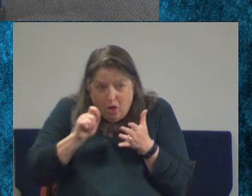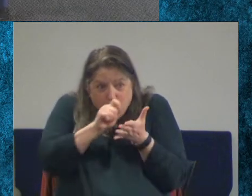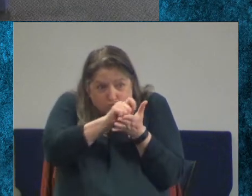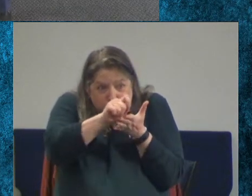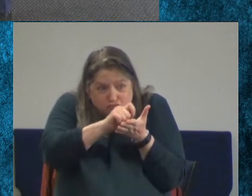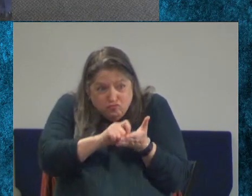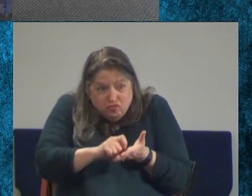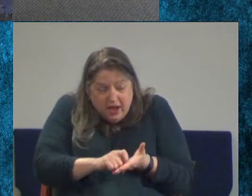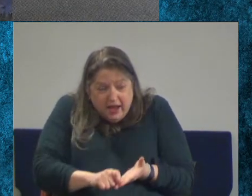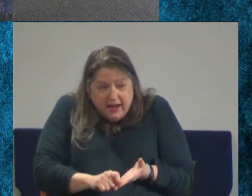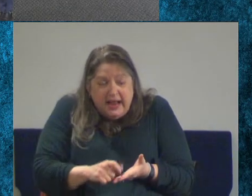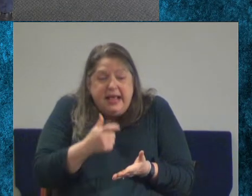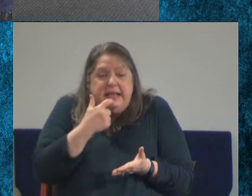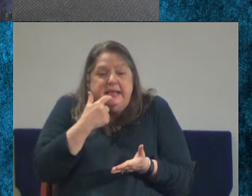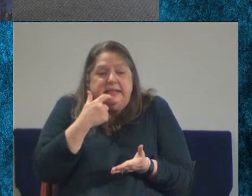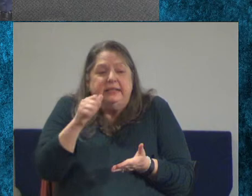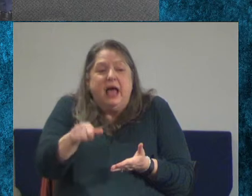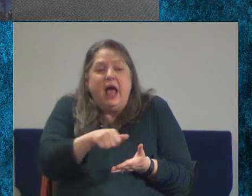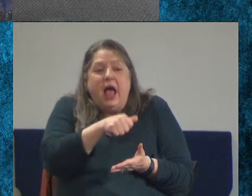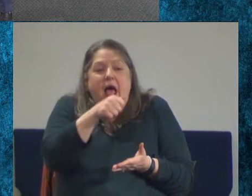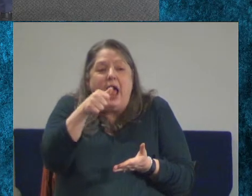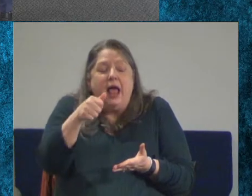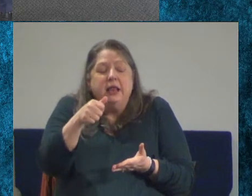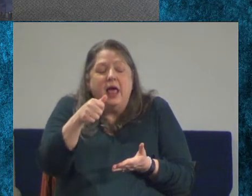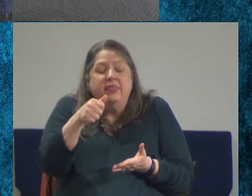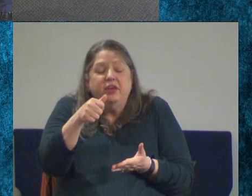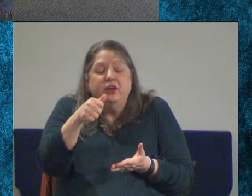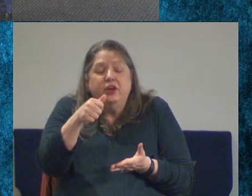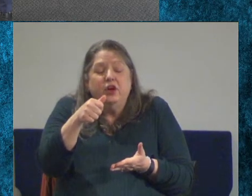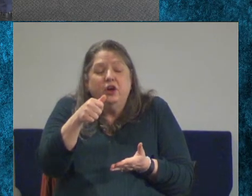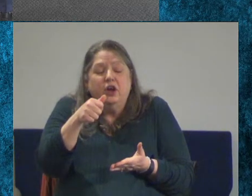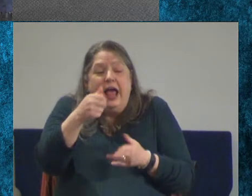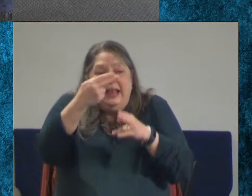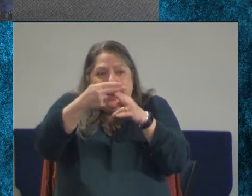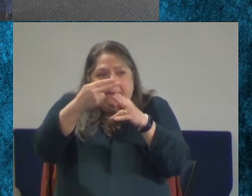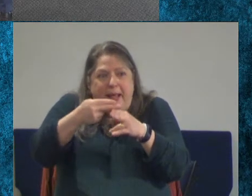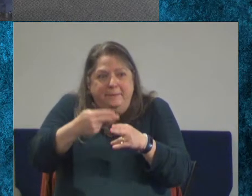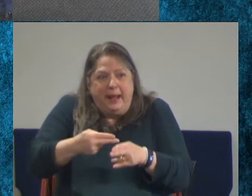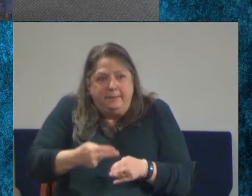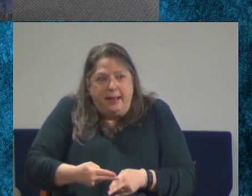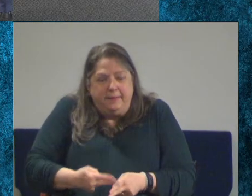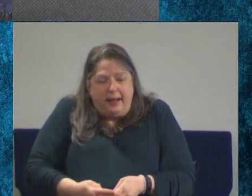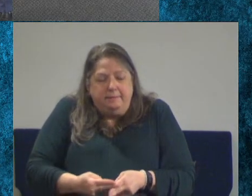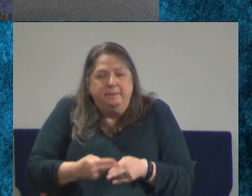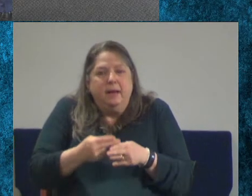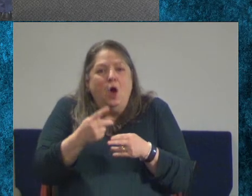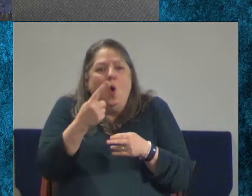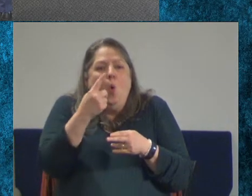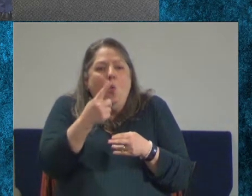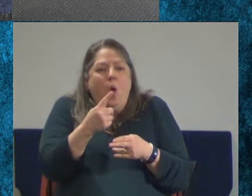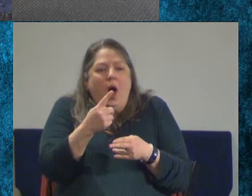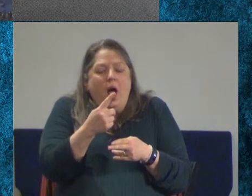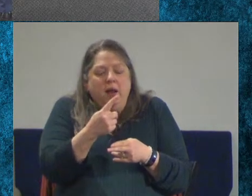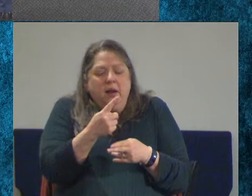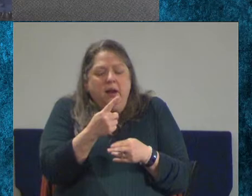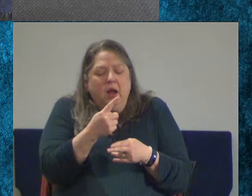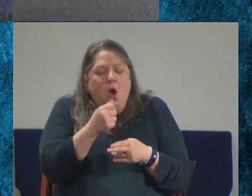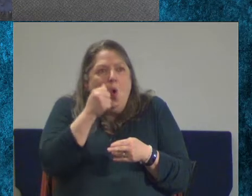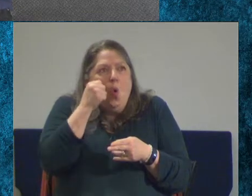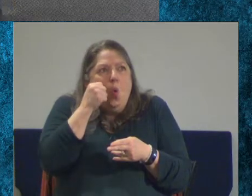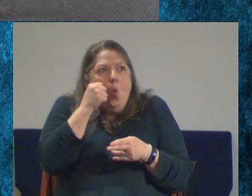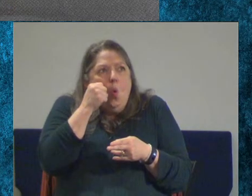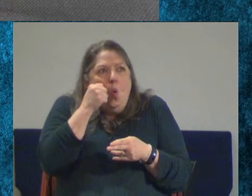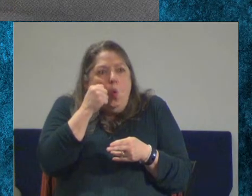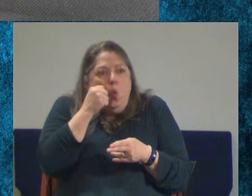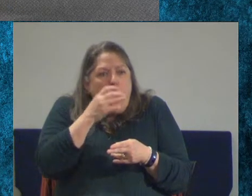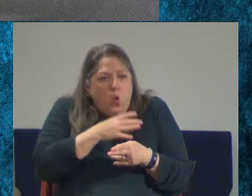scholars say that she was actually the wife of Philemon, Aphia, the wife of Philemon. And then Achaicus was actually